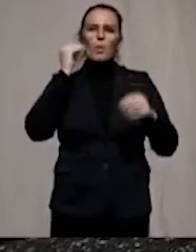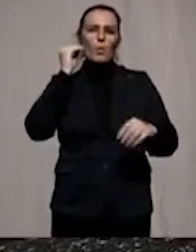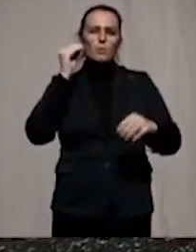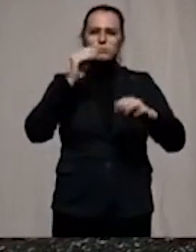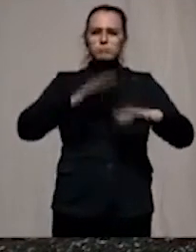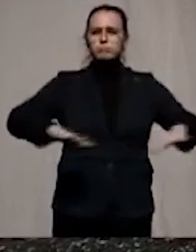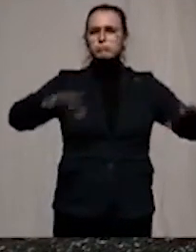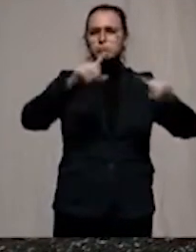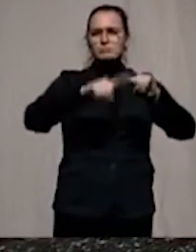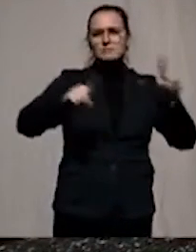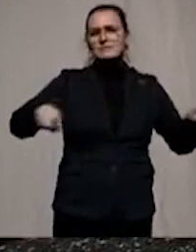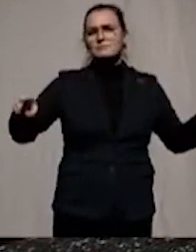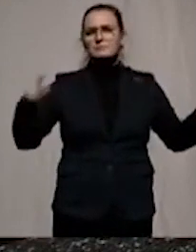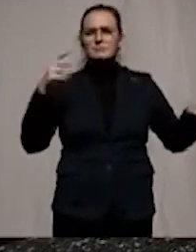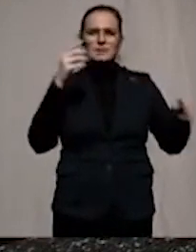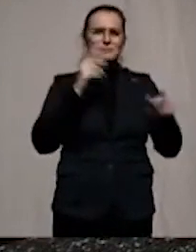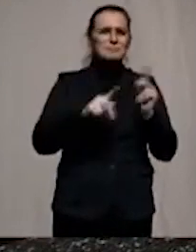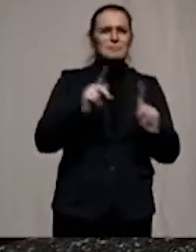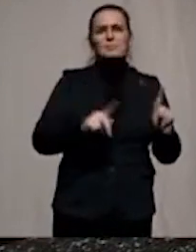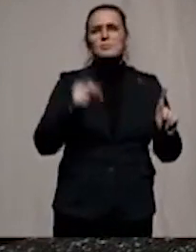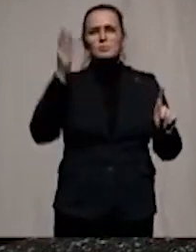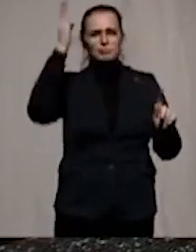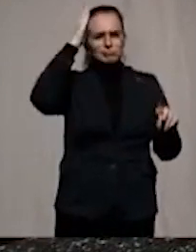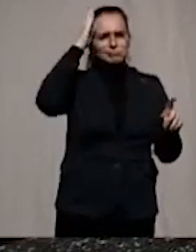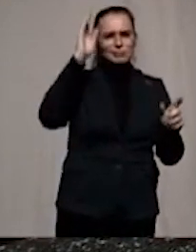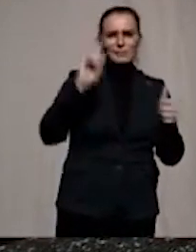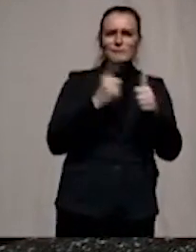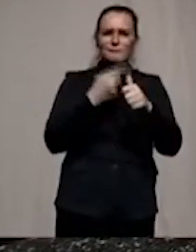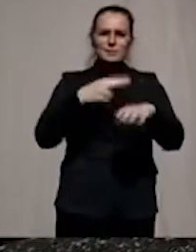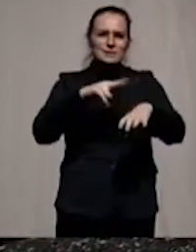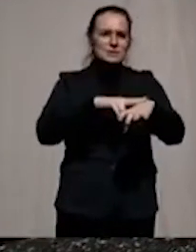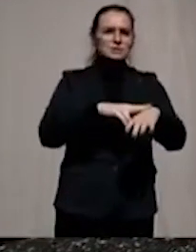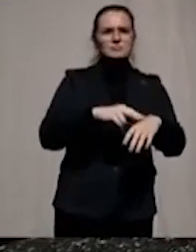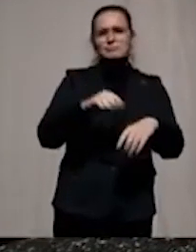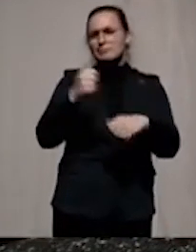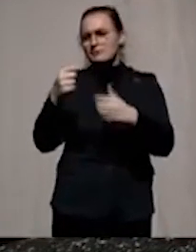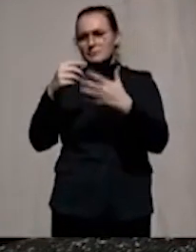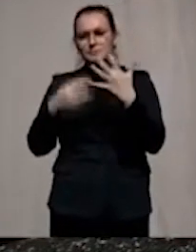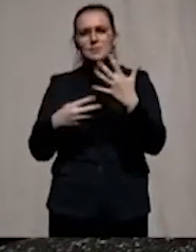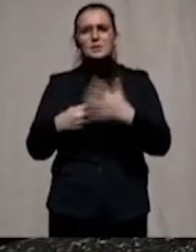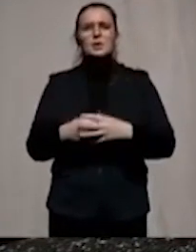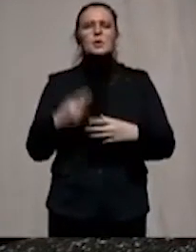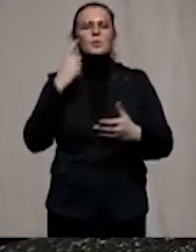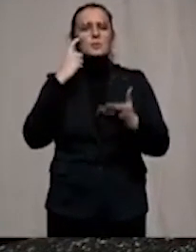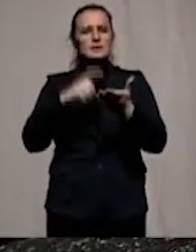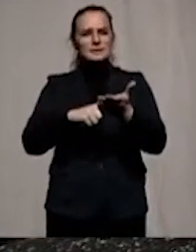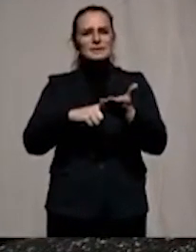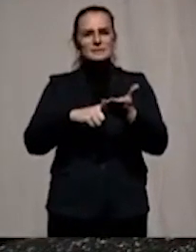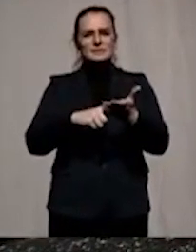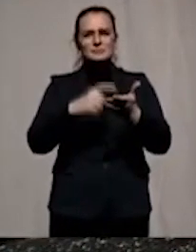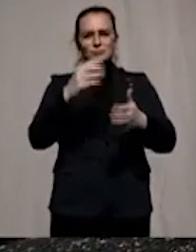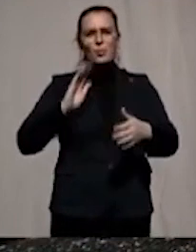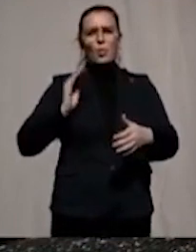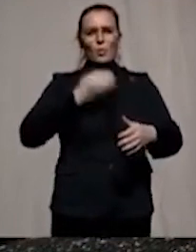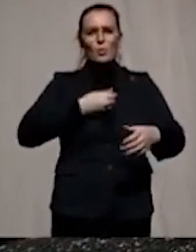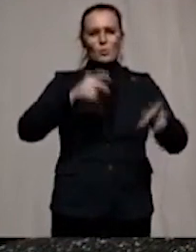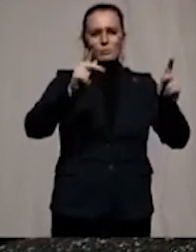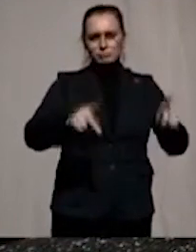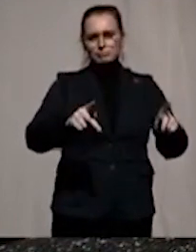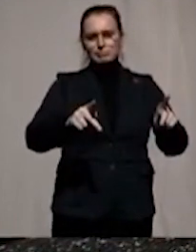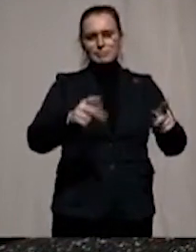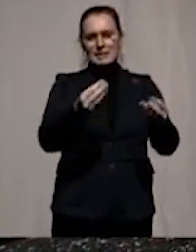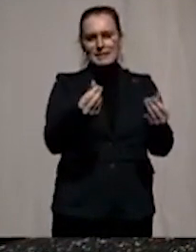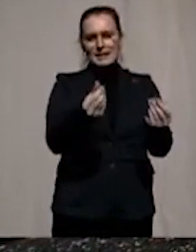peoples, First Nations, Métis, and Inuit, whom we recognize as stewards of the land and vital contributors of our